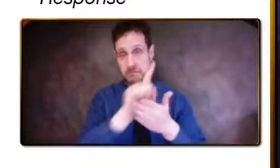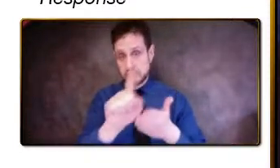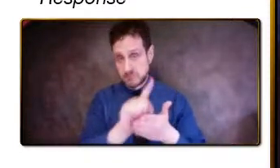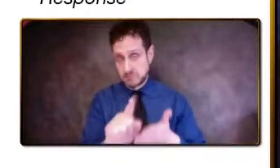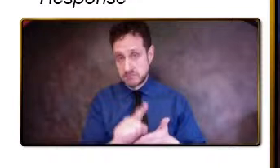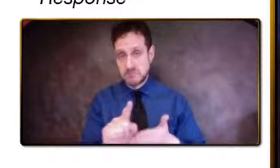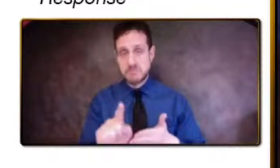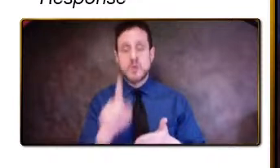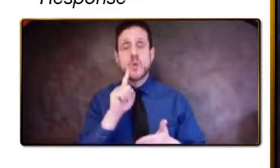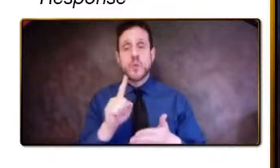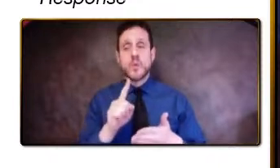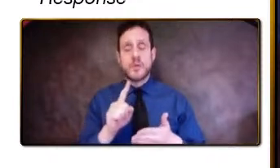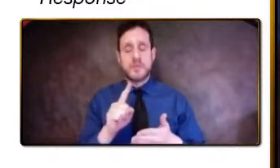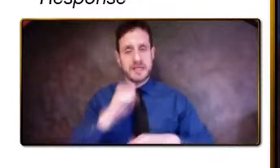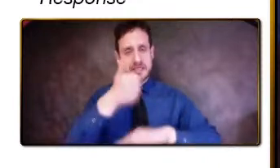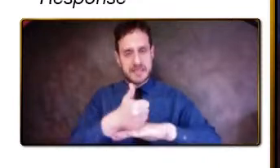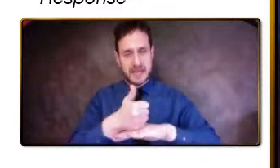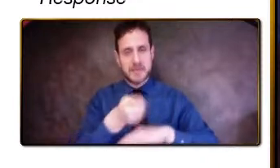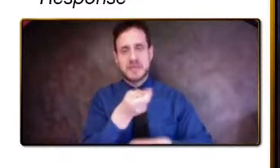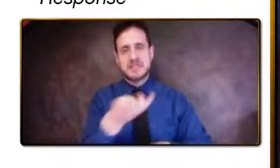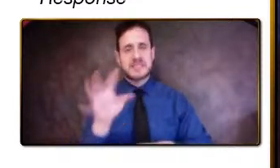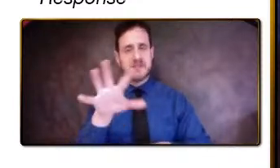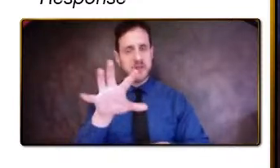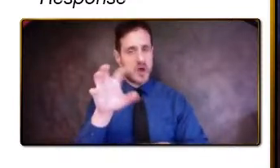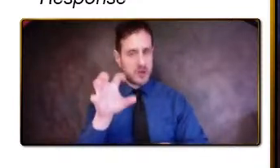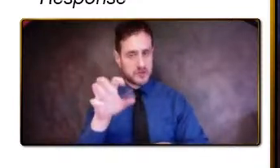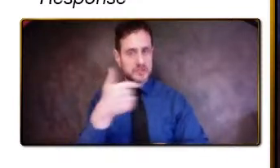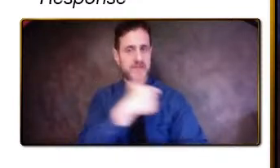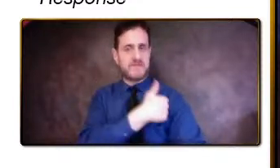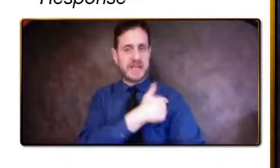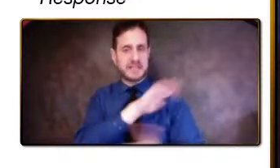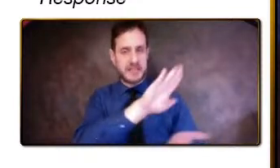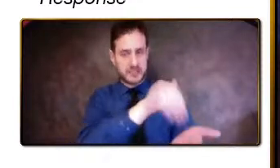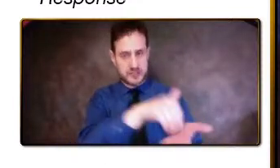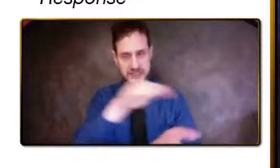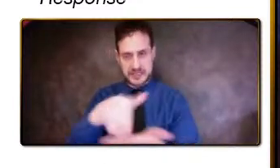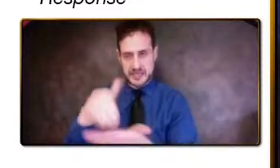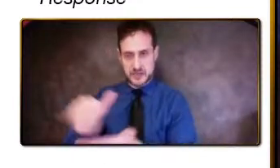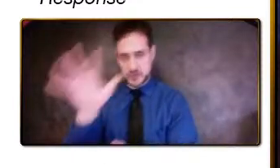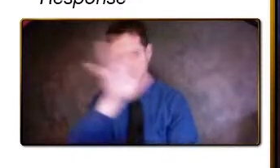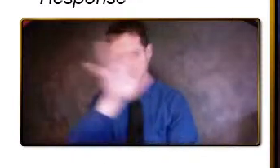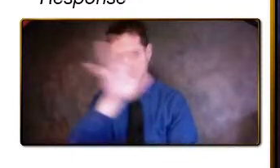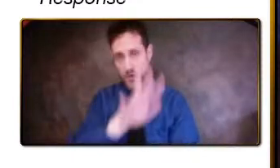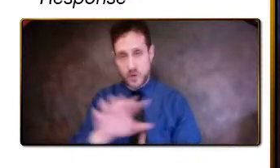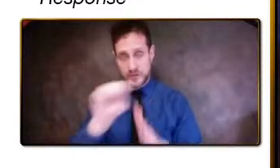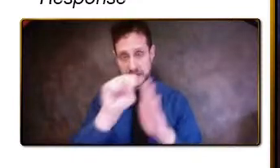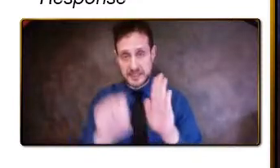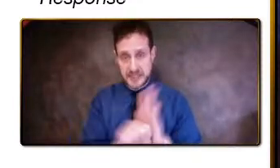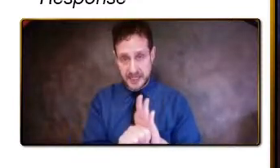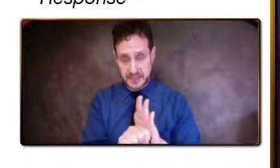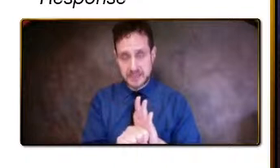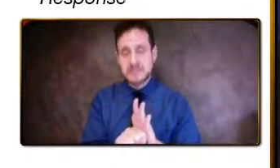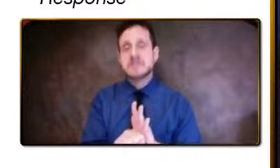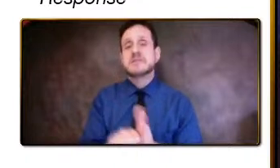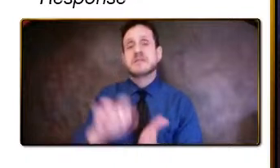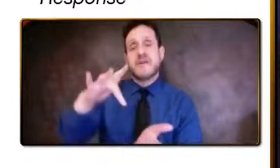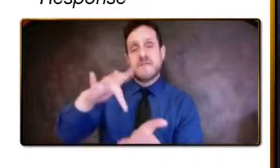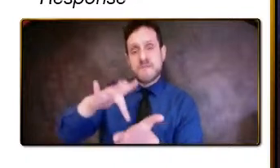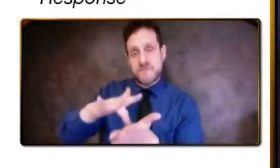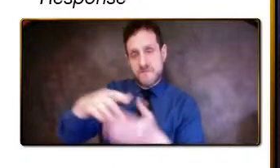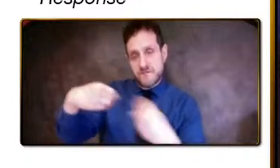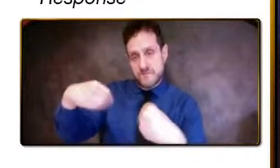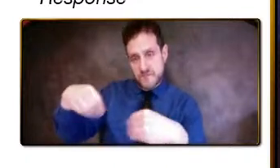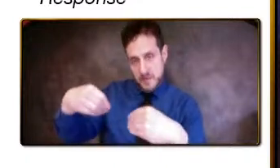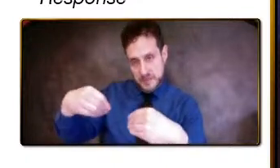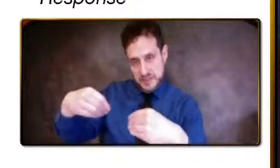bringing online hundreds of vaccination sites across the state, including retail pharmacy chain locations, Illinois